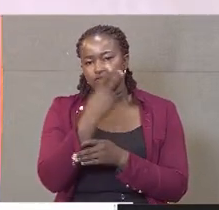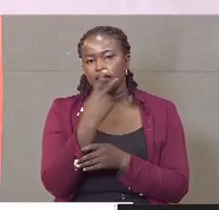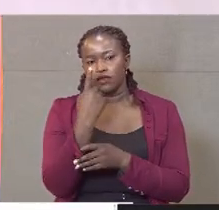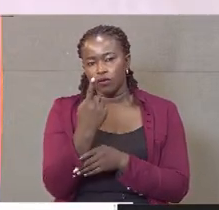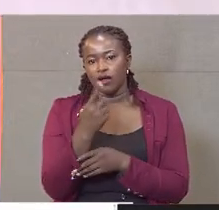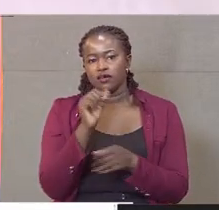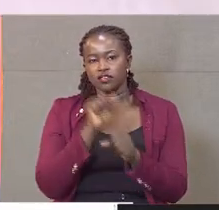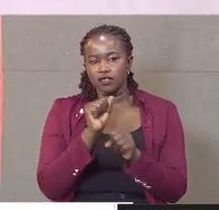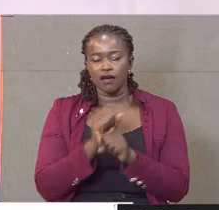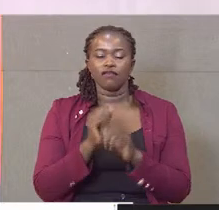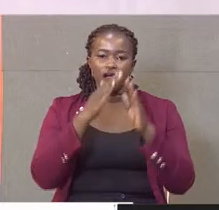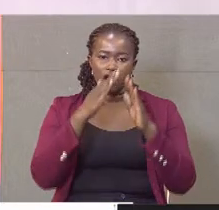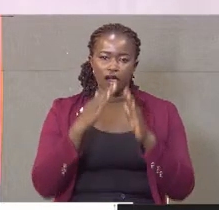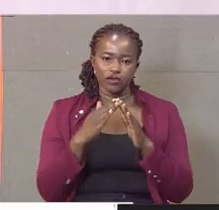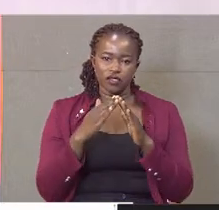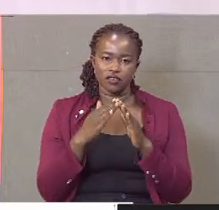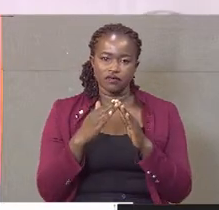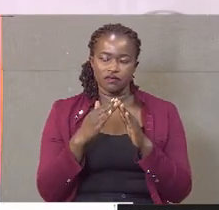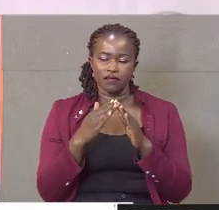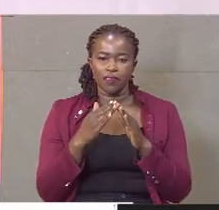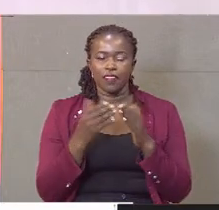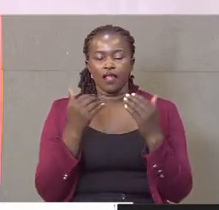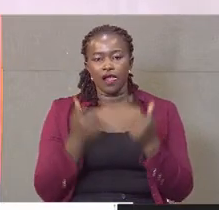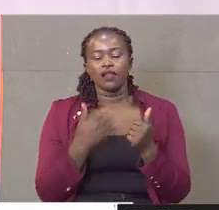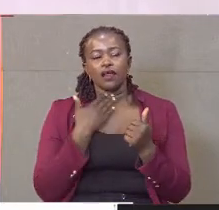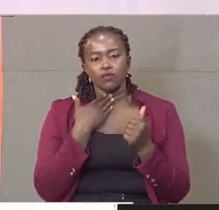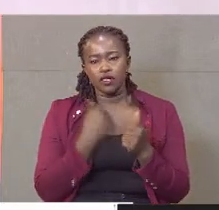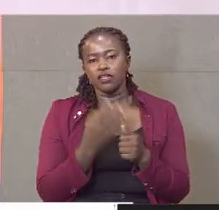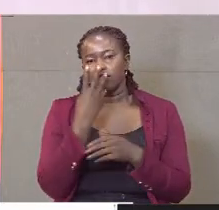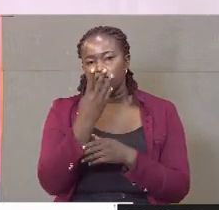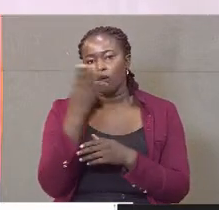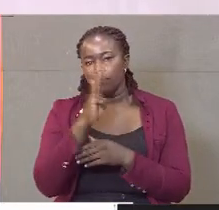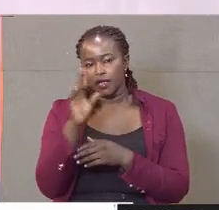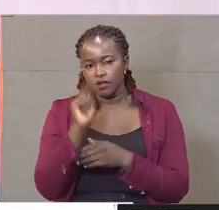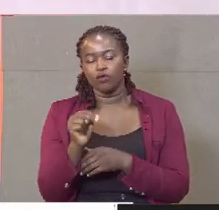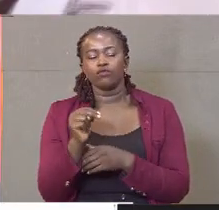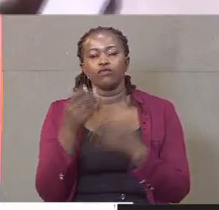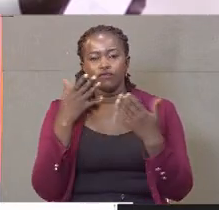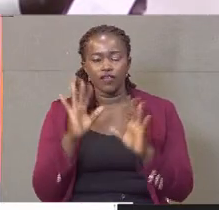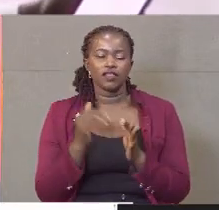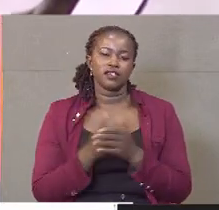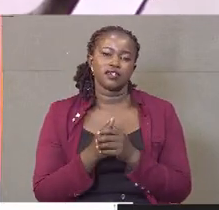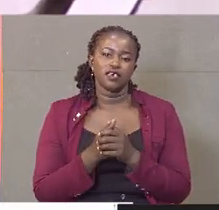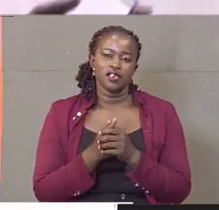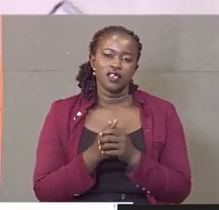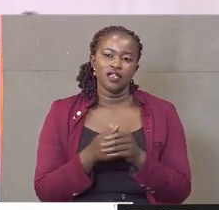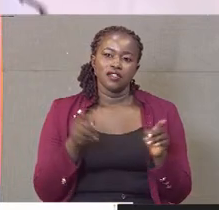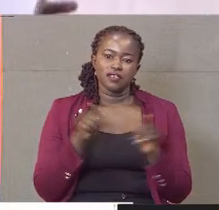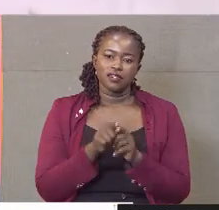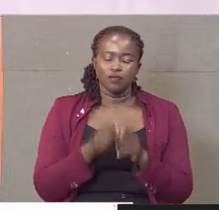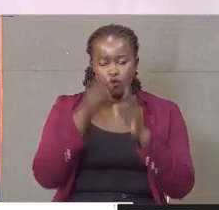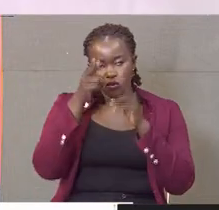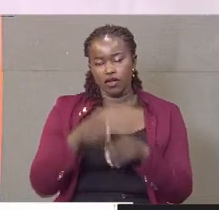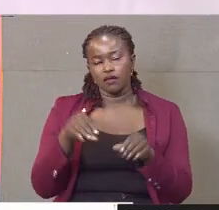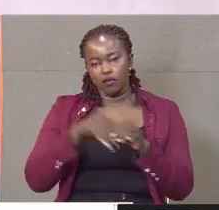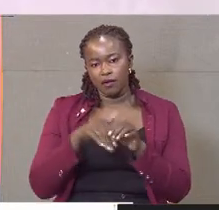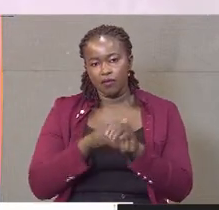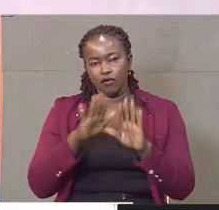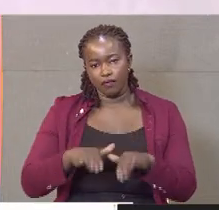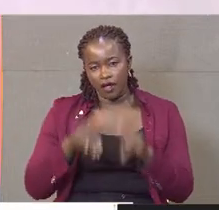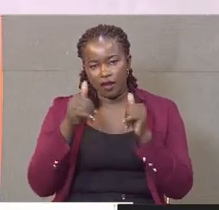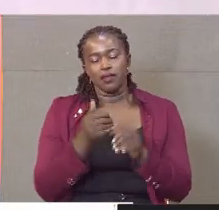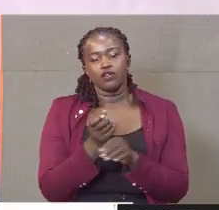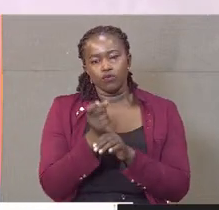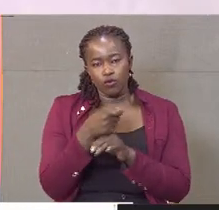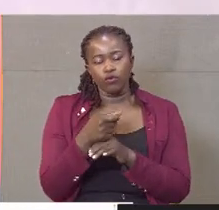21 staff houses, which now require 4 billion to finish. And the Honorable MP for Gulu also